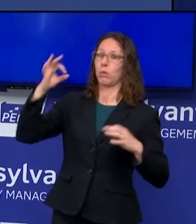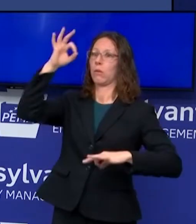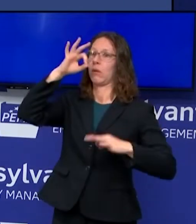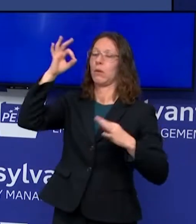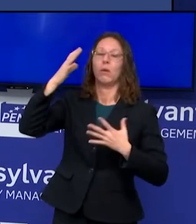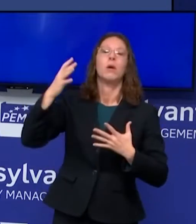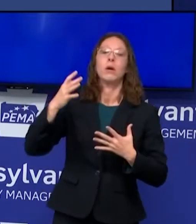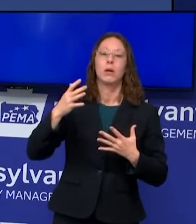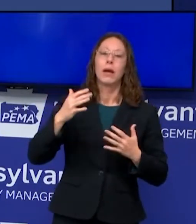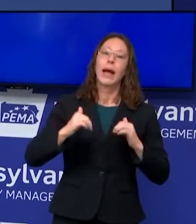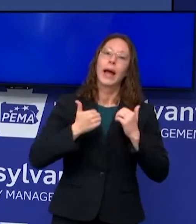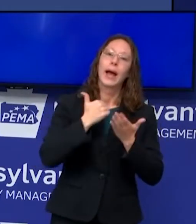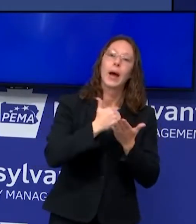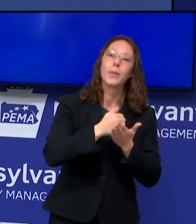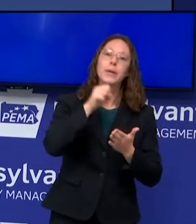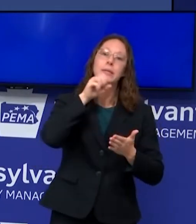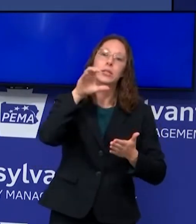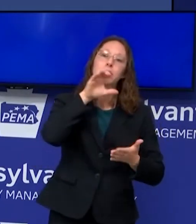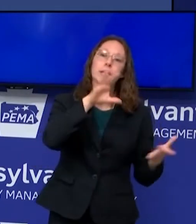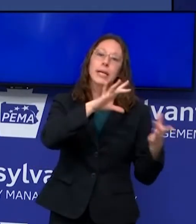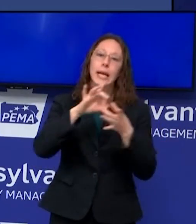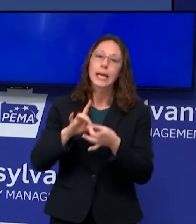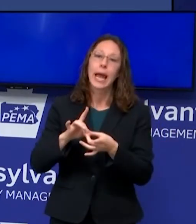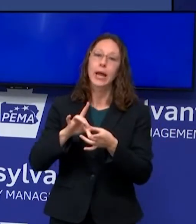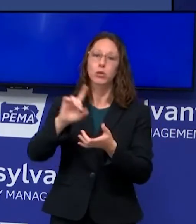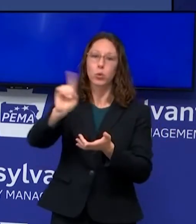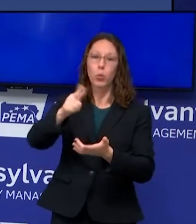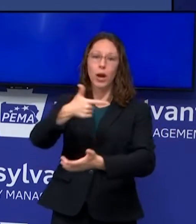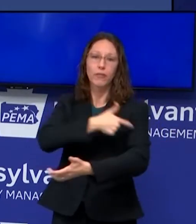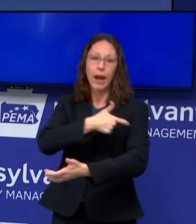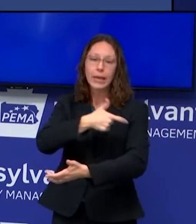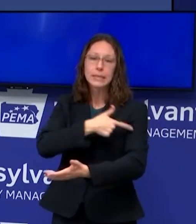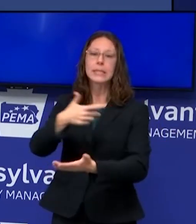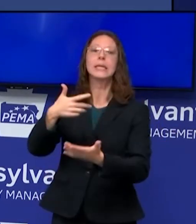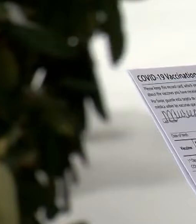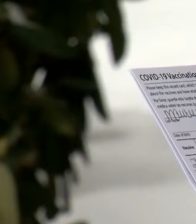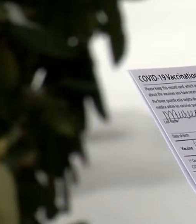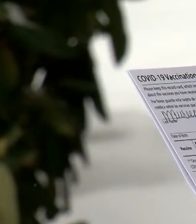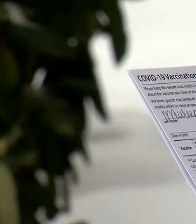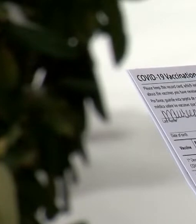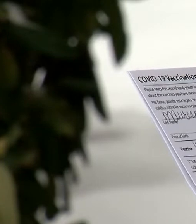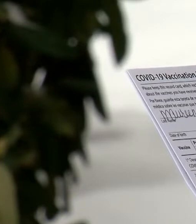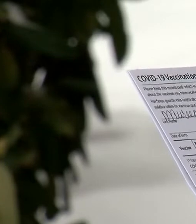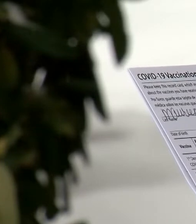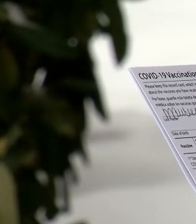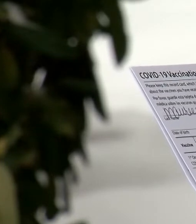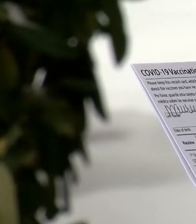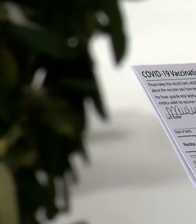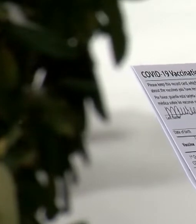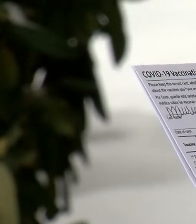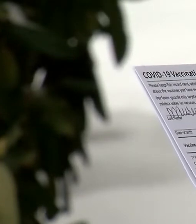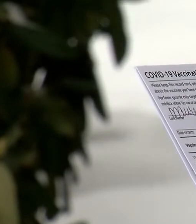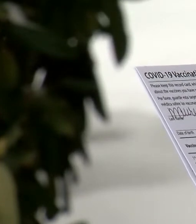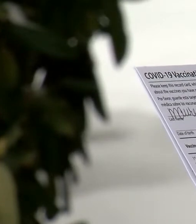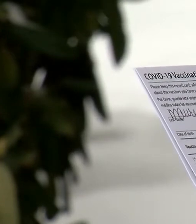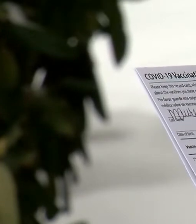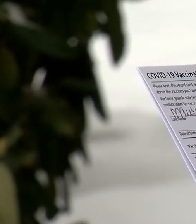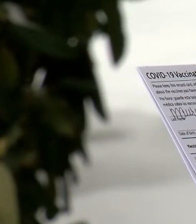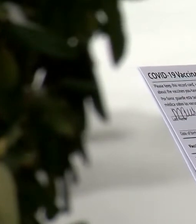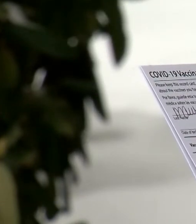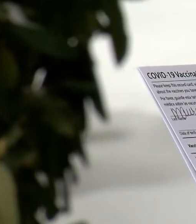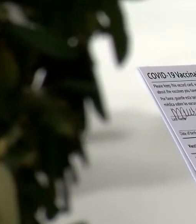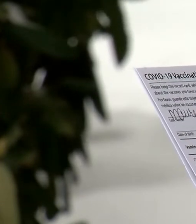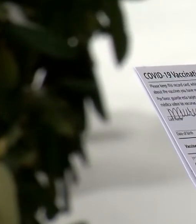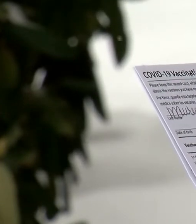connected to vaccine providers therefore is really critical and really important for us. Wolfe says the state's partners are providing community